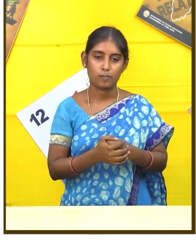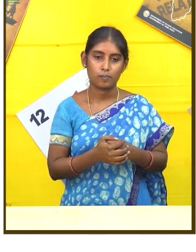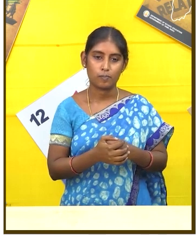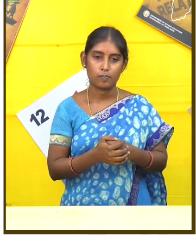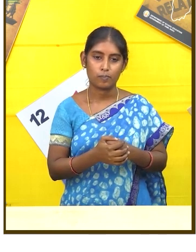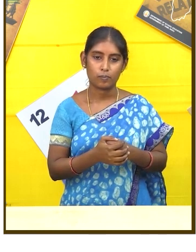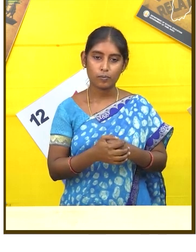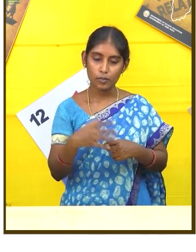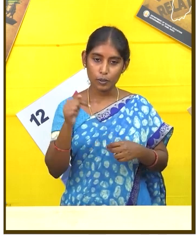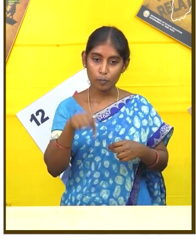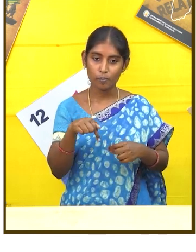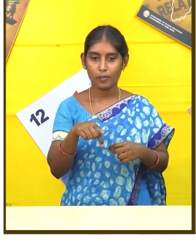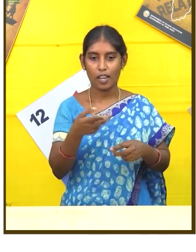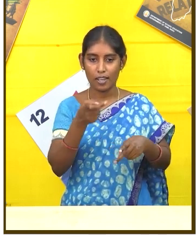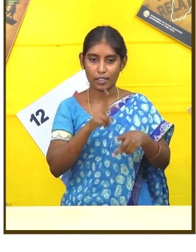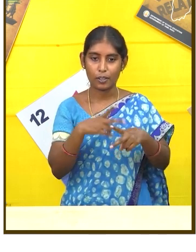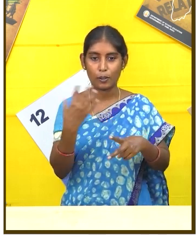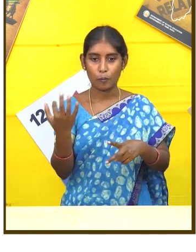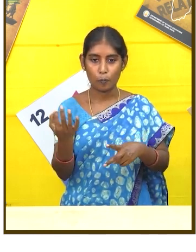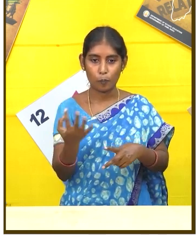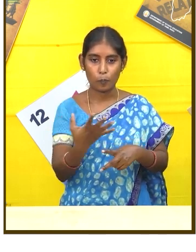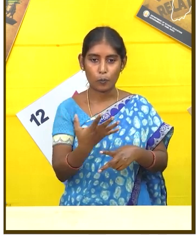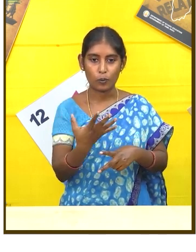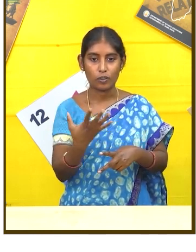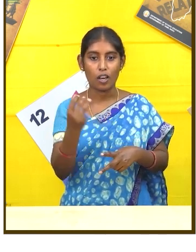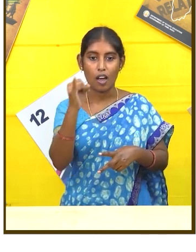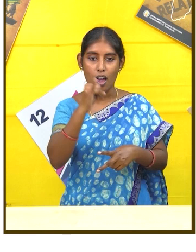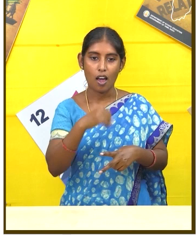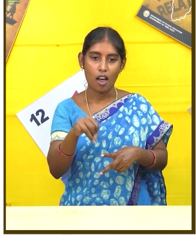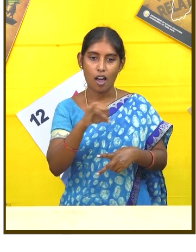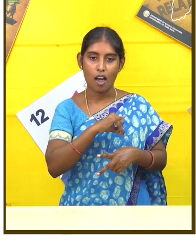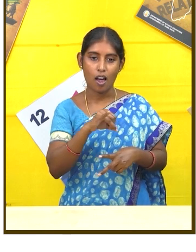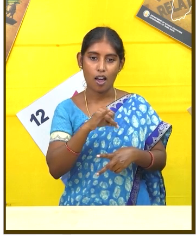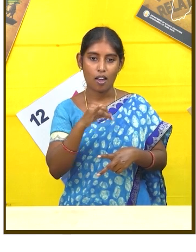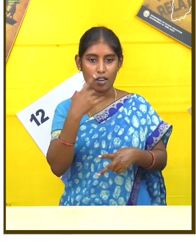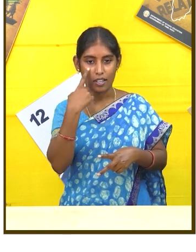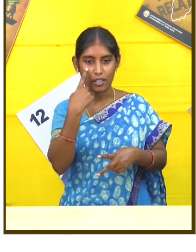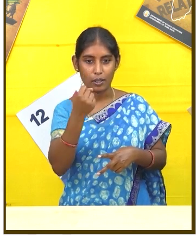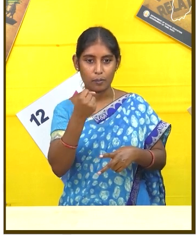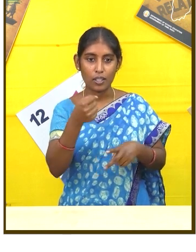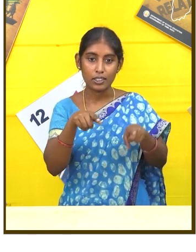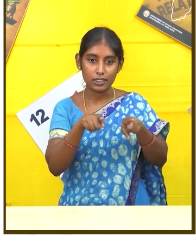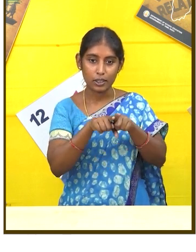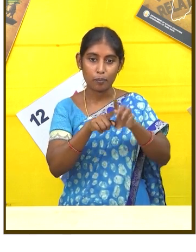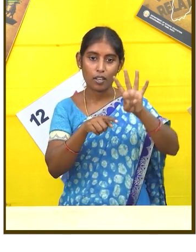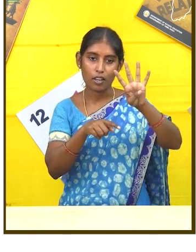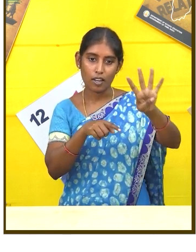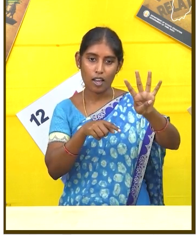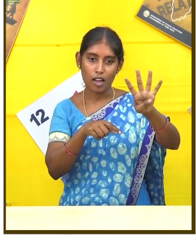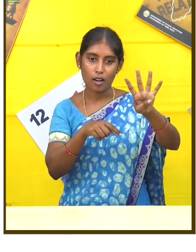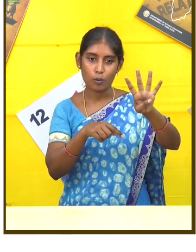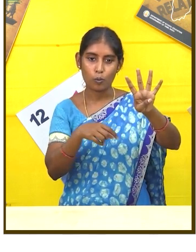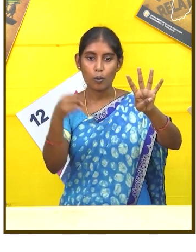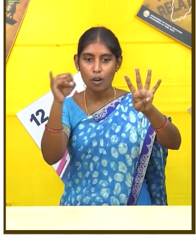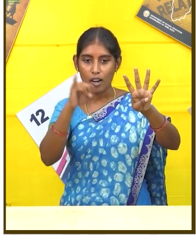number is given, so 6th one it is. So now what we have to do? Look at the equation 4 and look